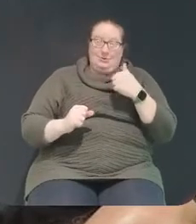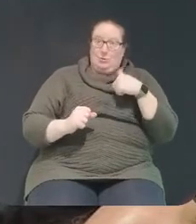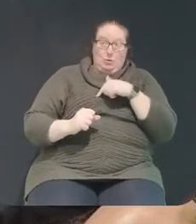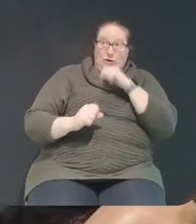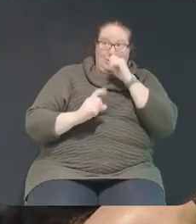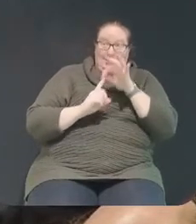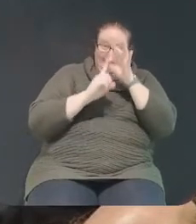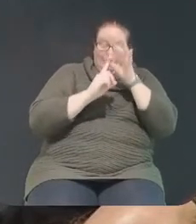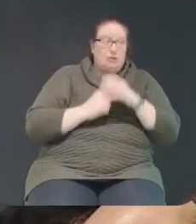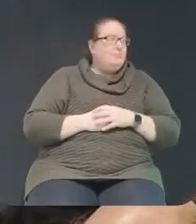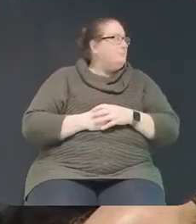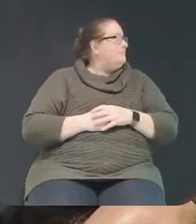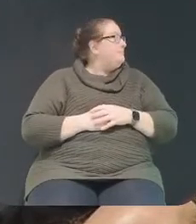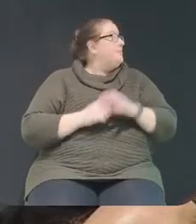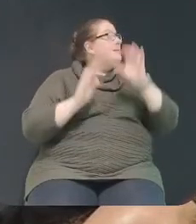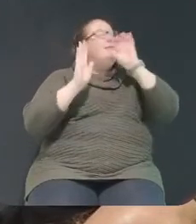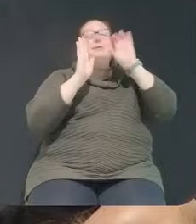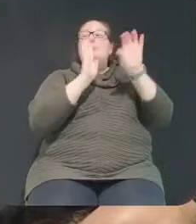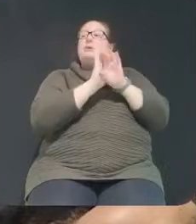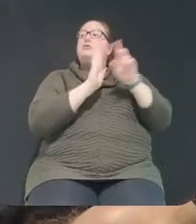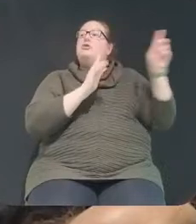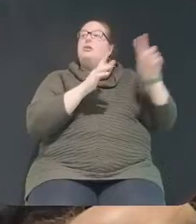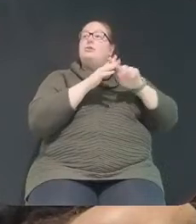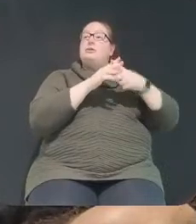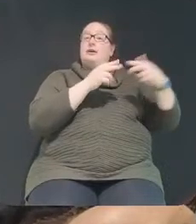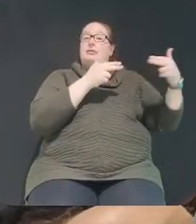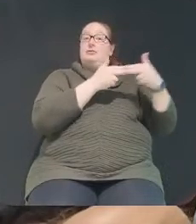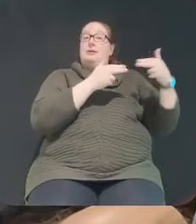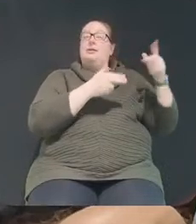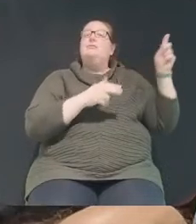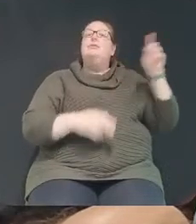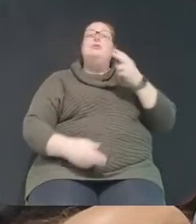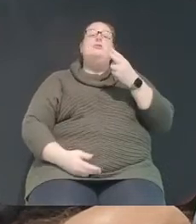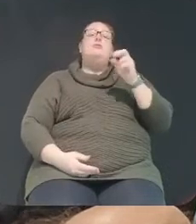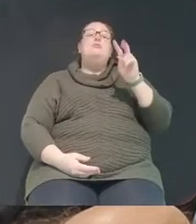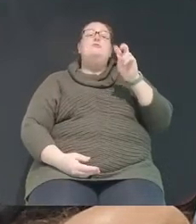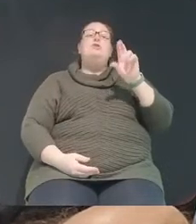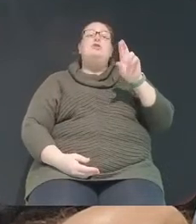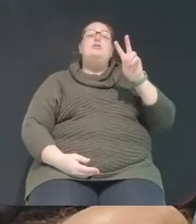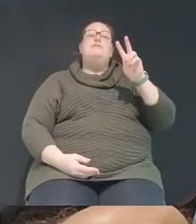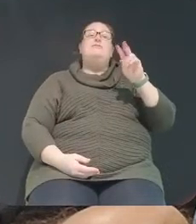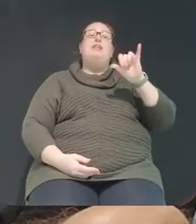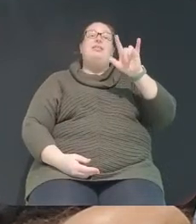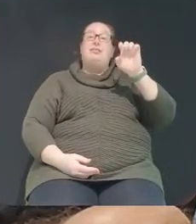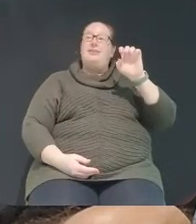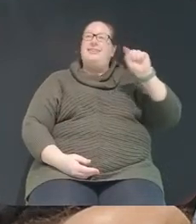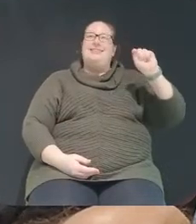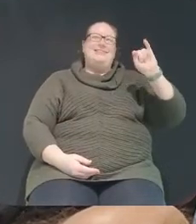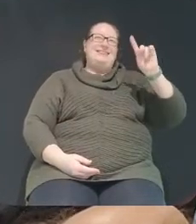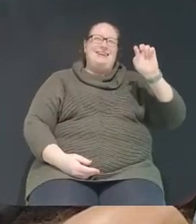Pictured here on the title slide is an image of Hoovervilles on the tide flats from